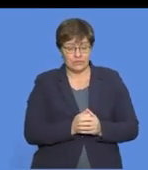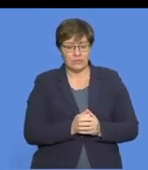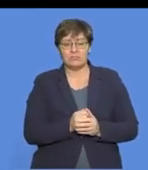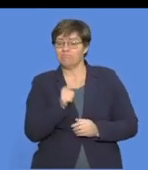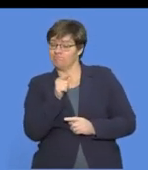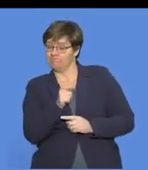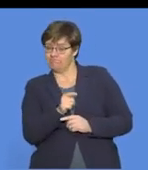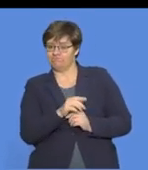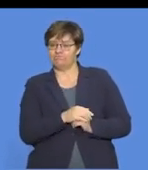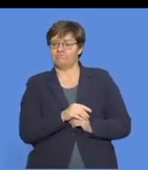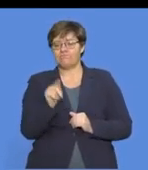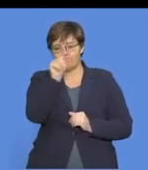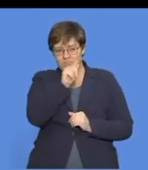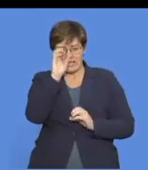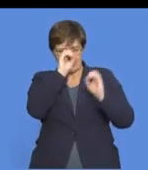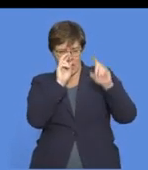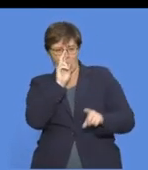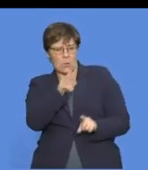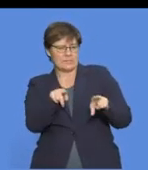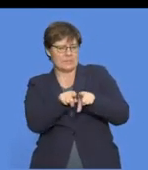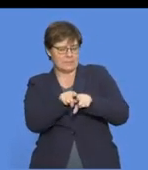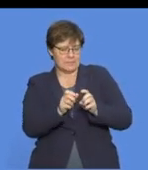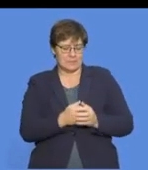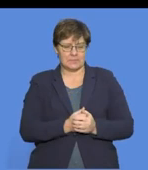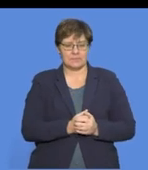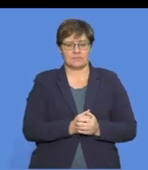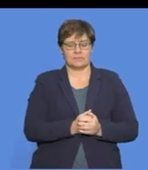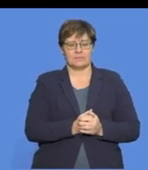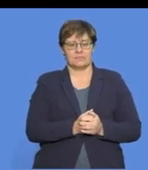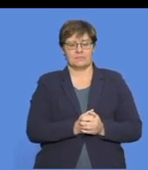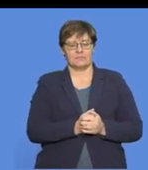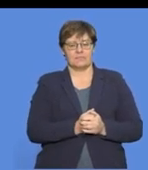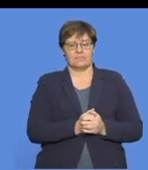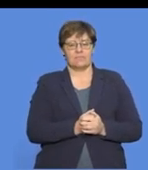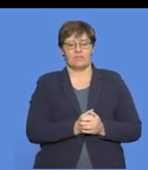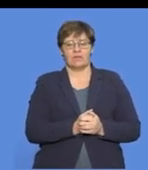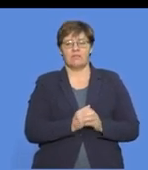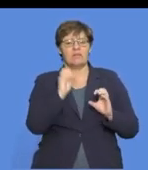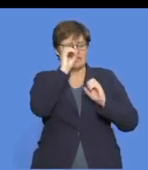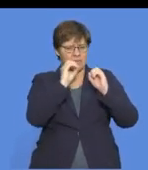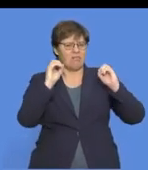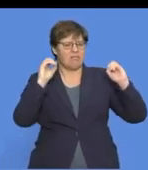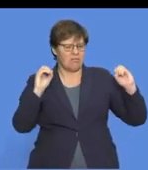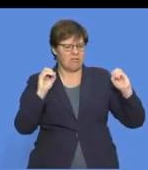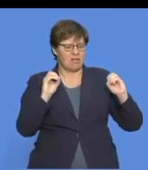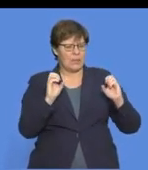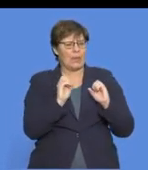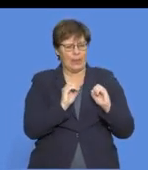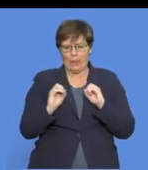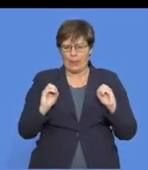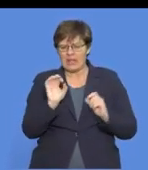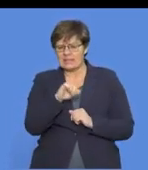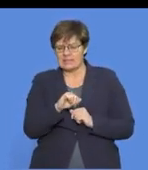that is what the cells would look like. Fairly small cells, but the important part